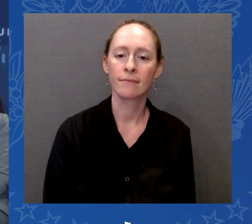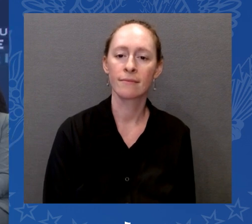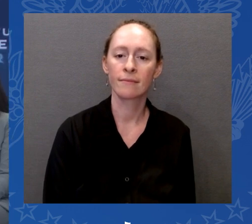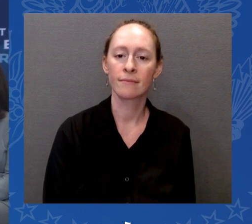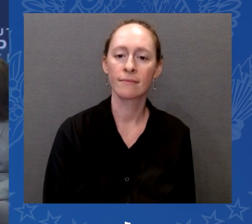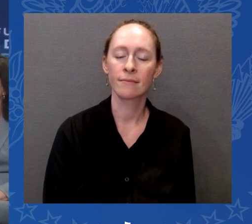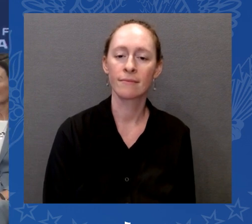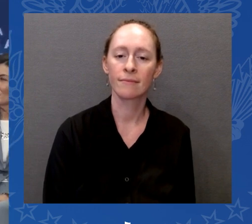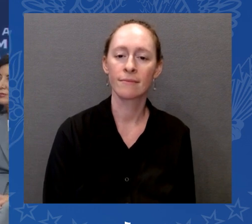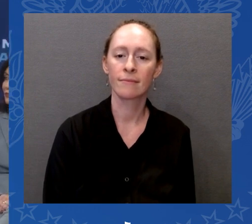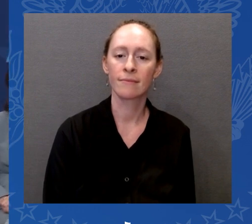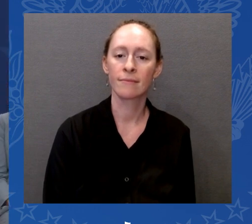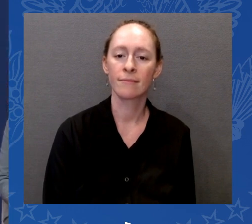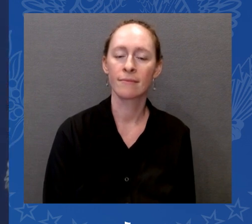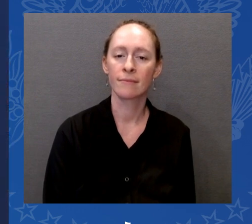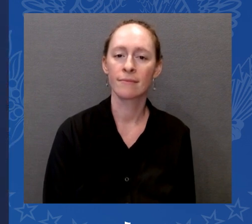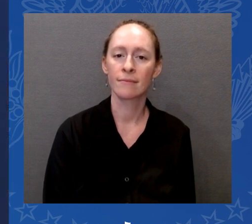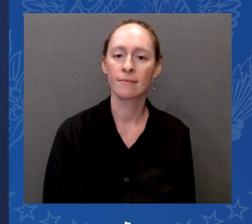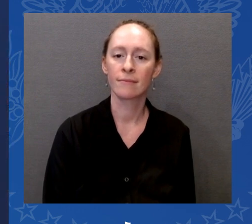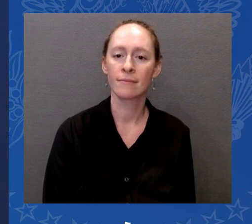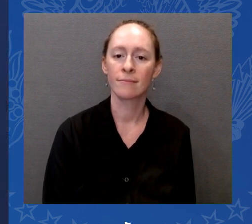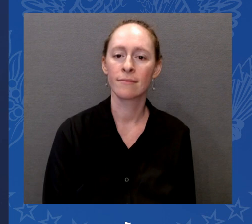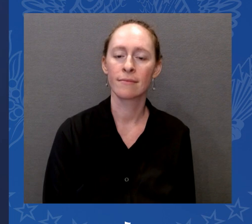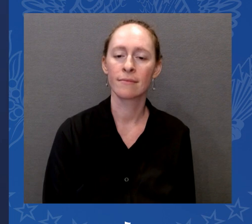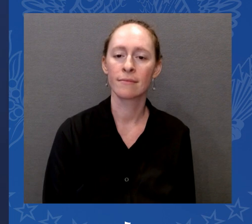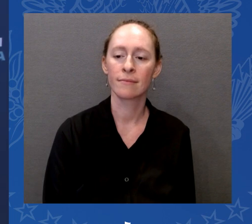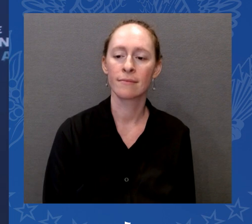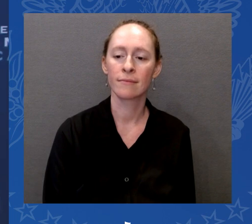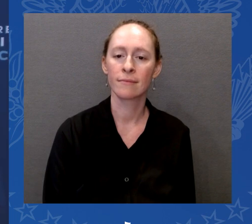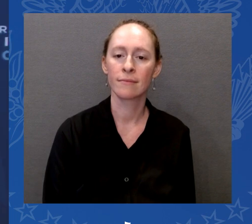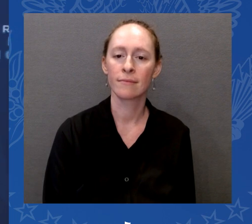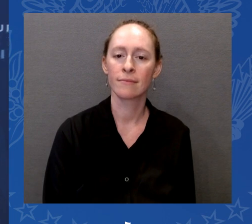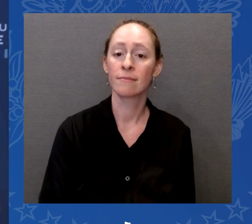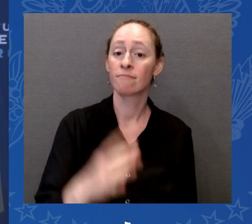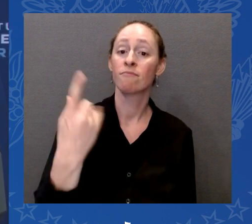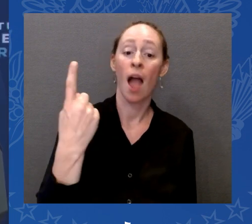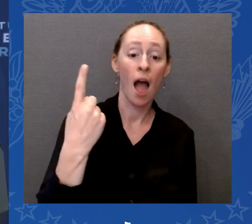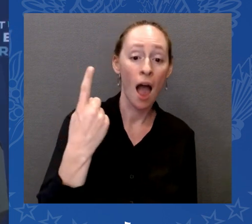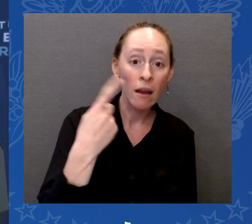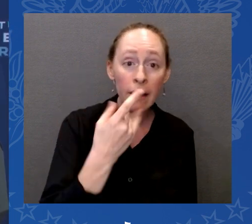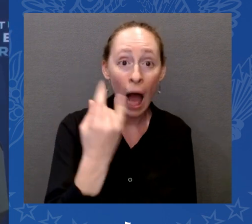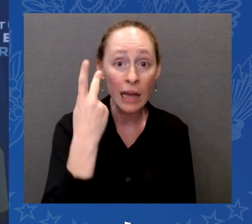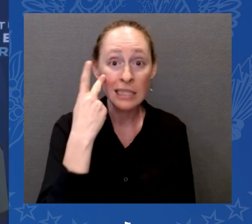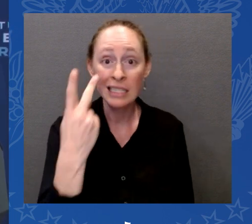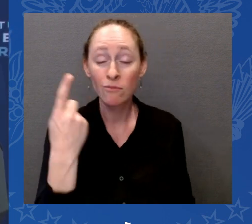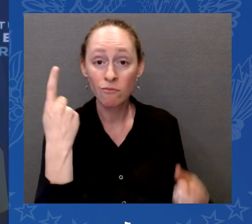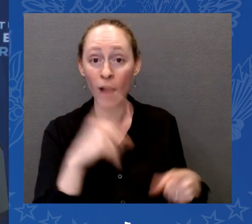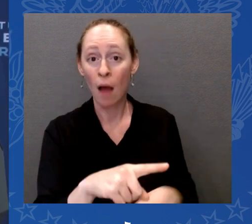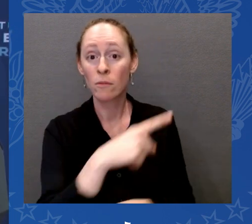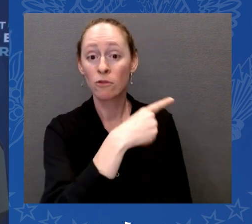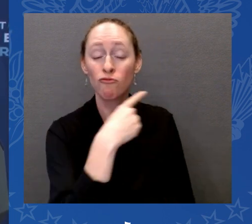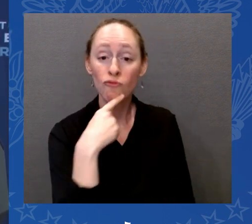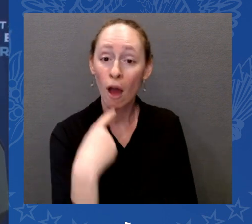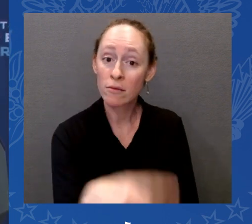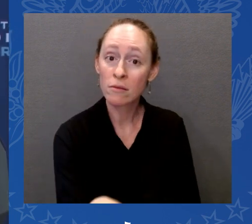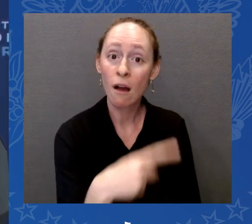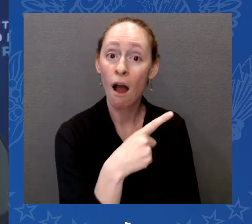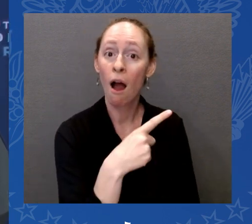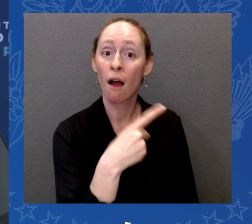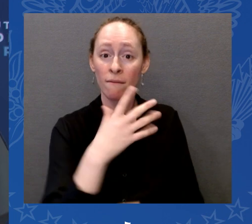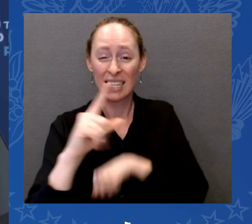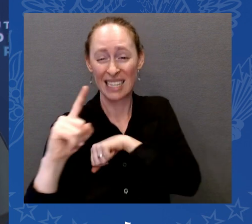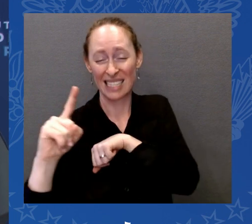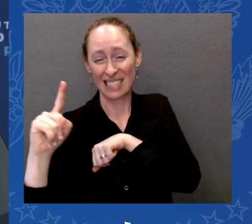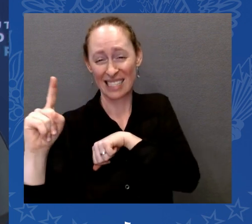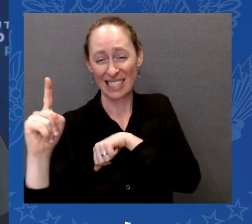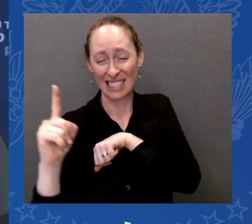have curtailed their ability to access some of this stuff. And guess what? They're not able to rebuild those devastating weapon systems to